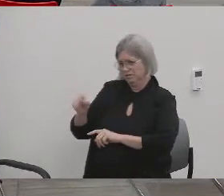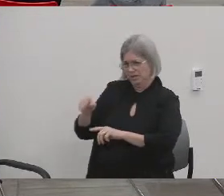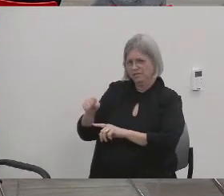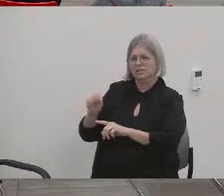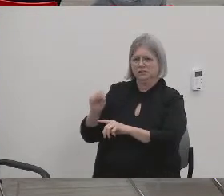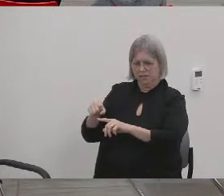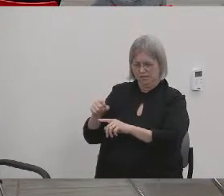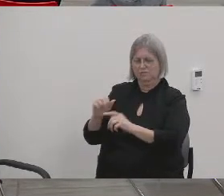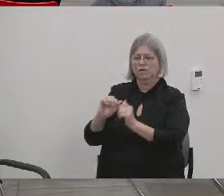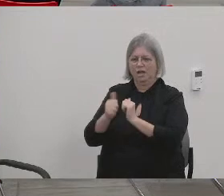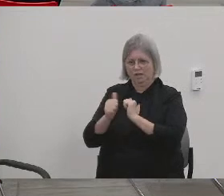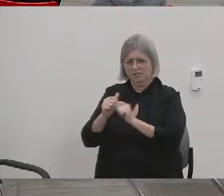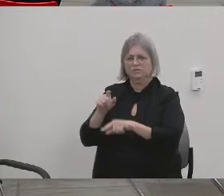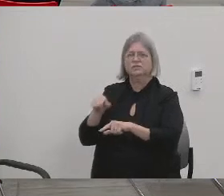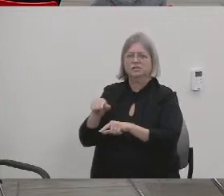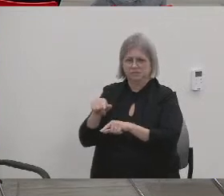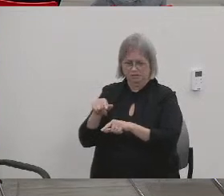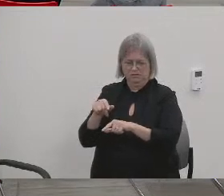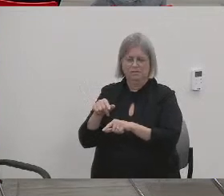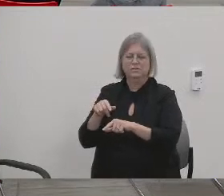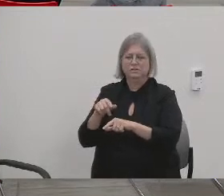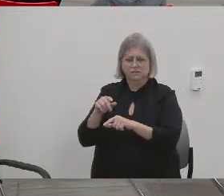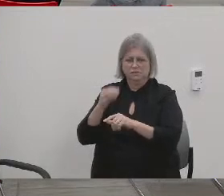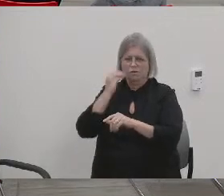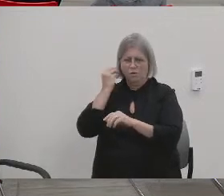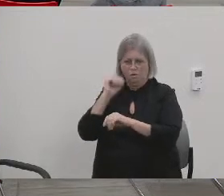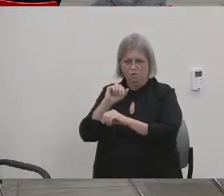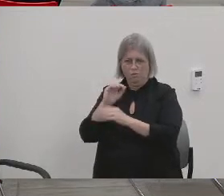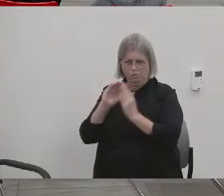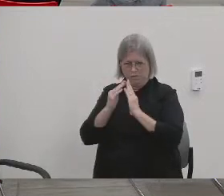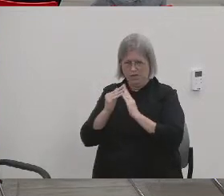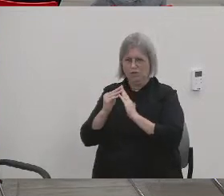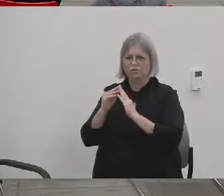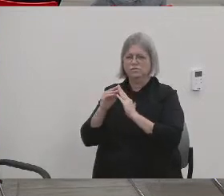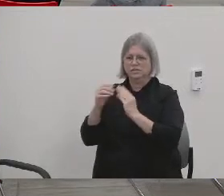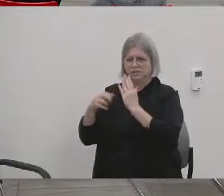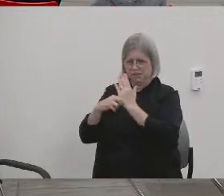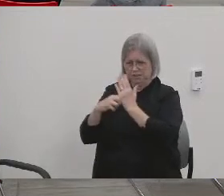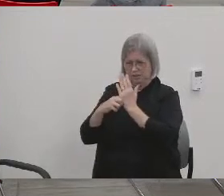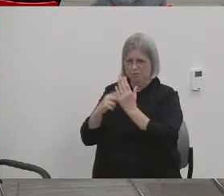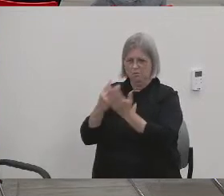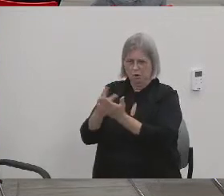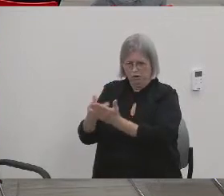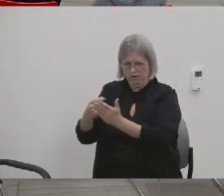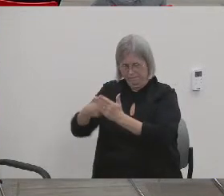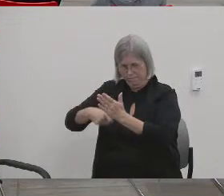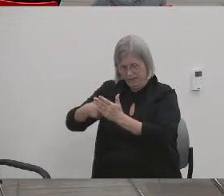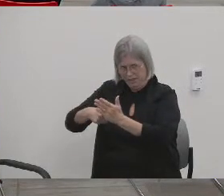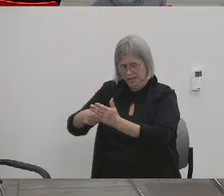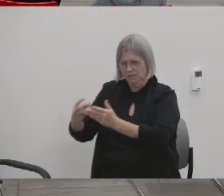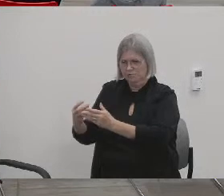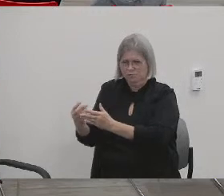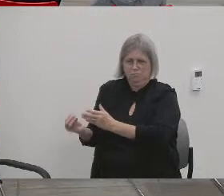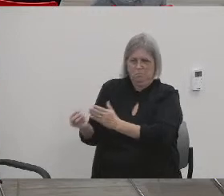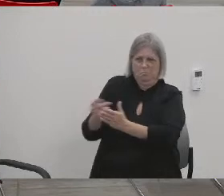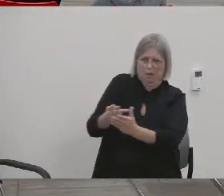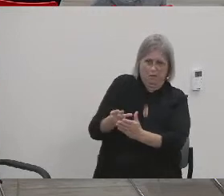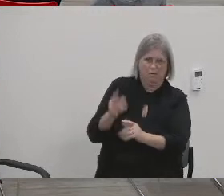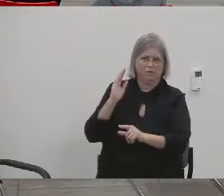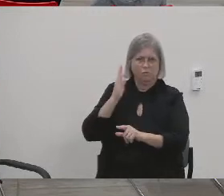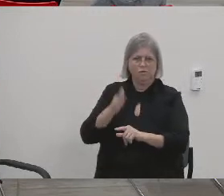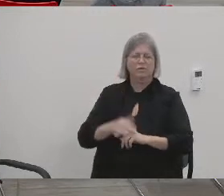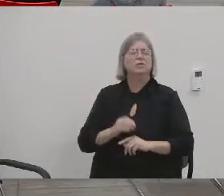yeah, athletics through the hometown ticketing, they collected the parking fee. So, yeah, they'll obviously pay that back. Got it.